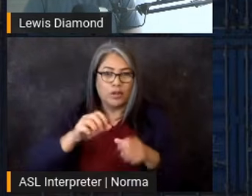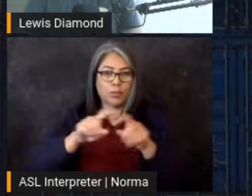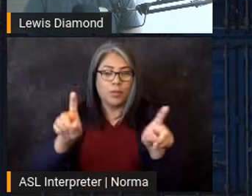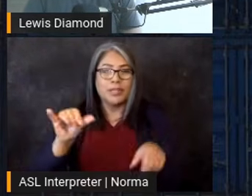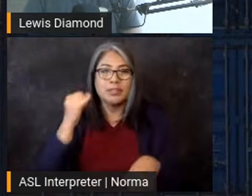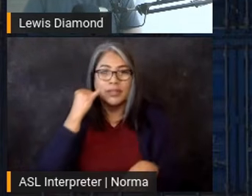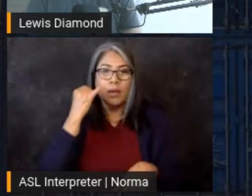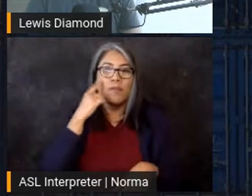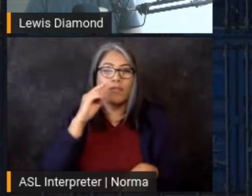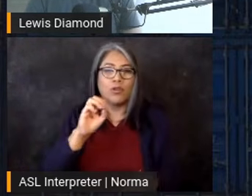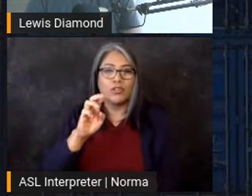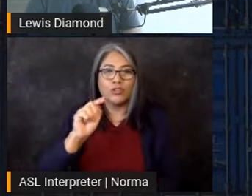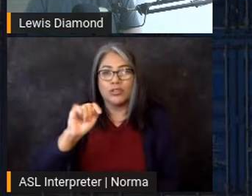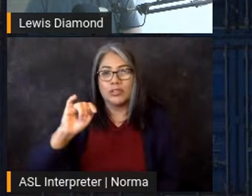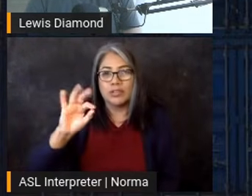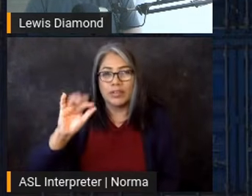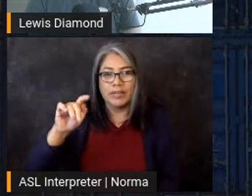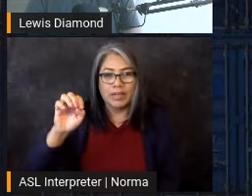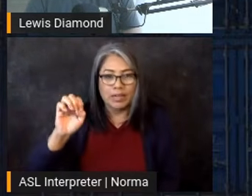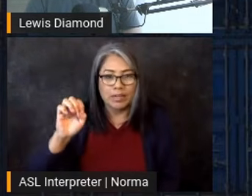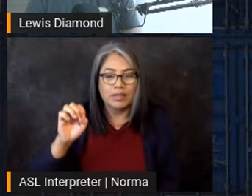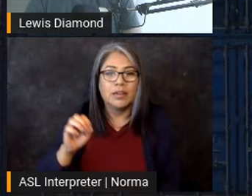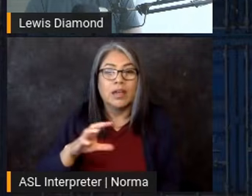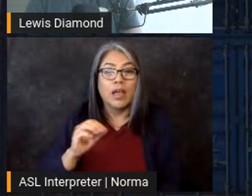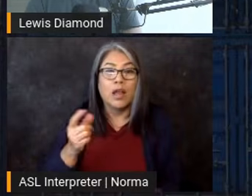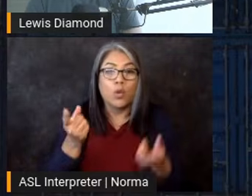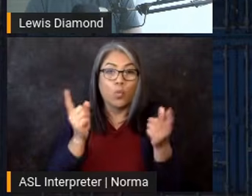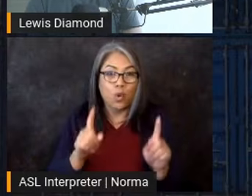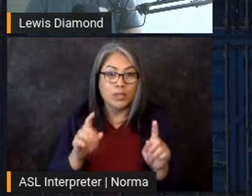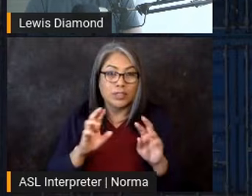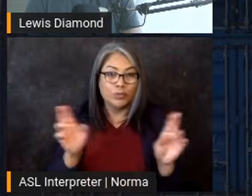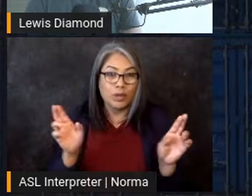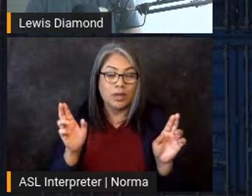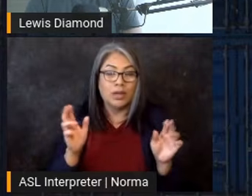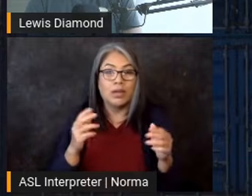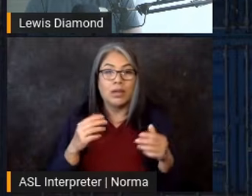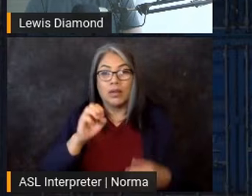certificate, and once that's ready, we enable TLS.